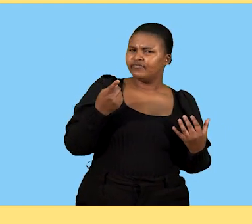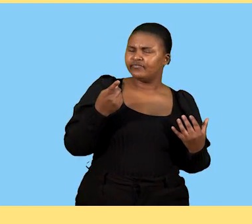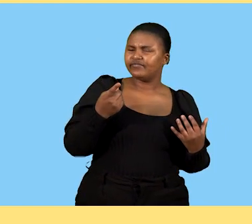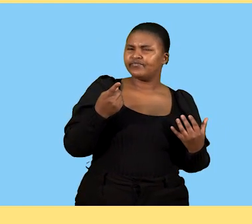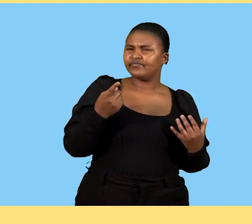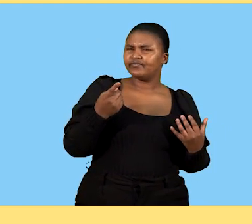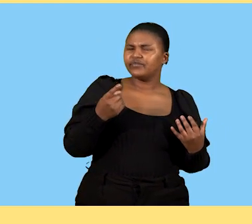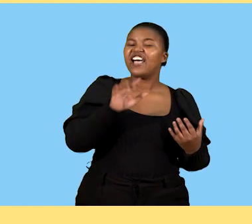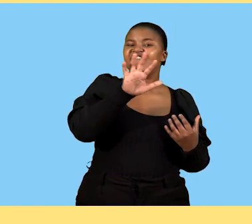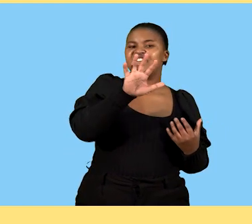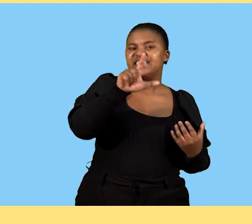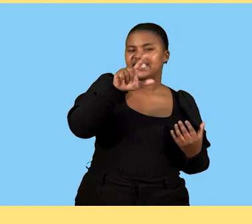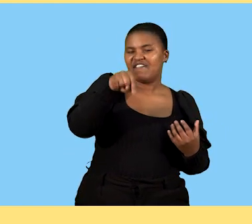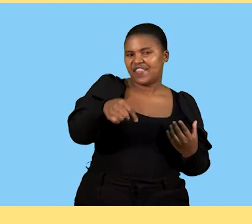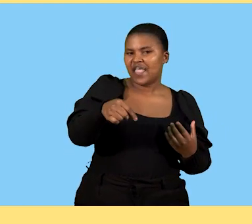depreciation, and that was